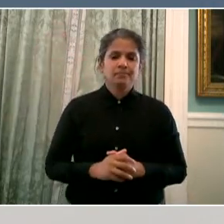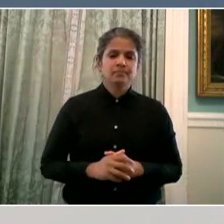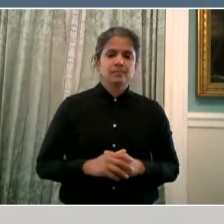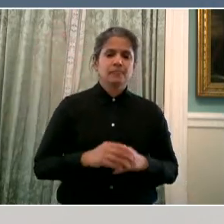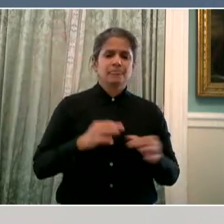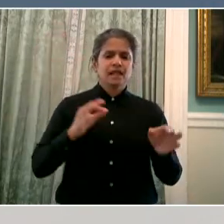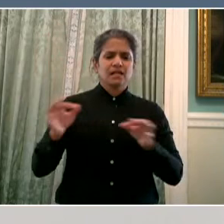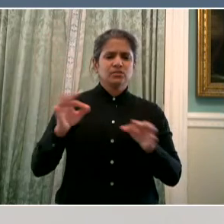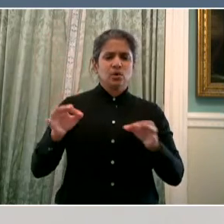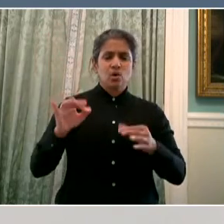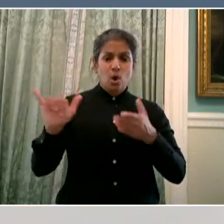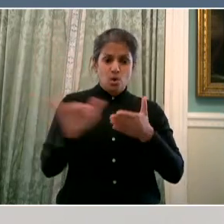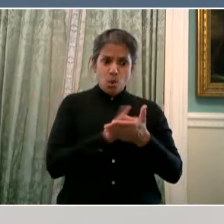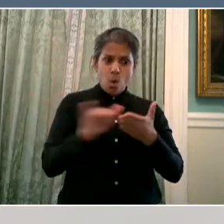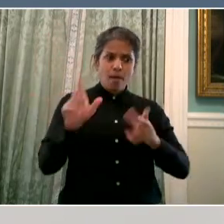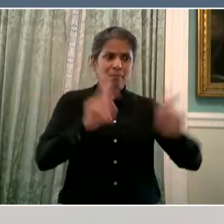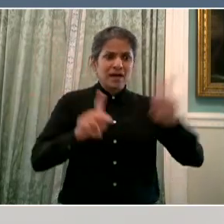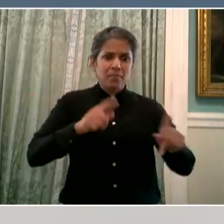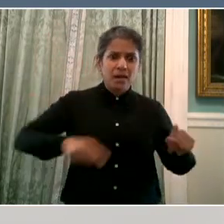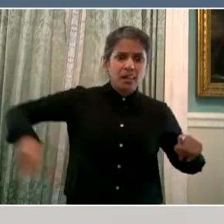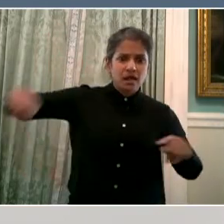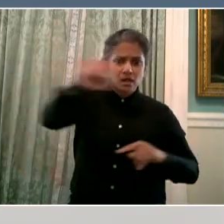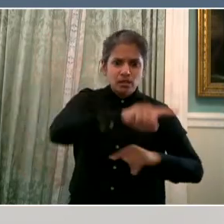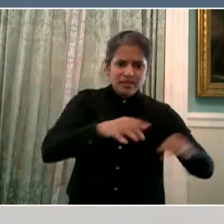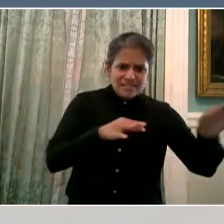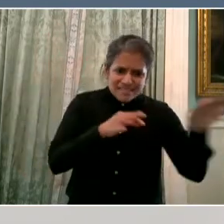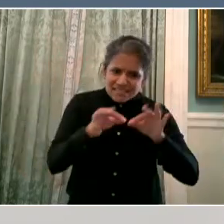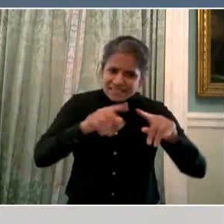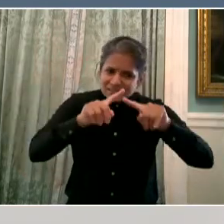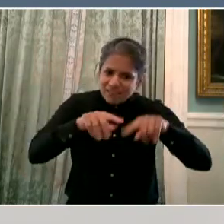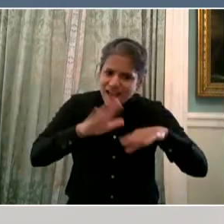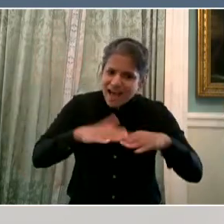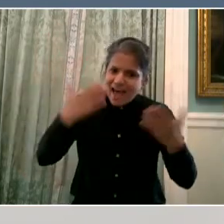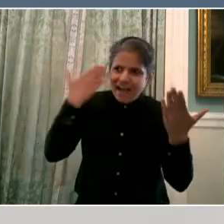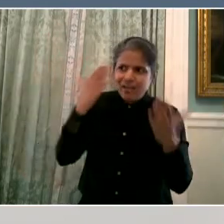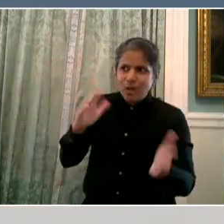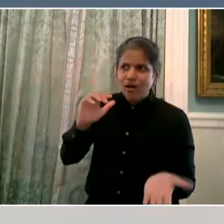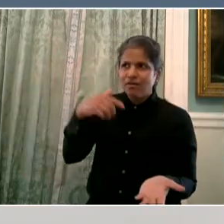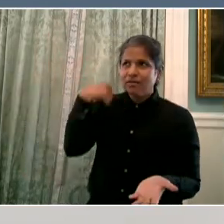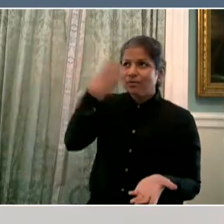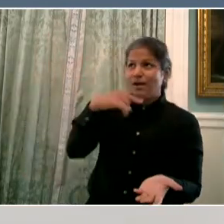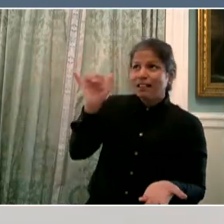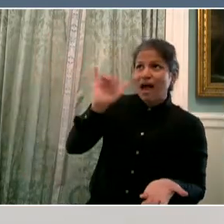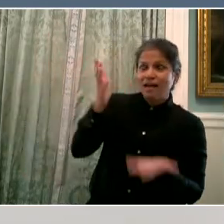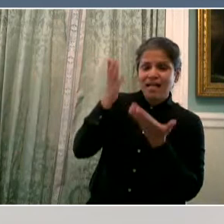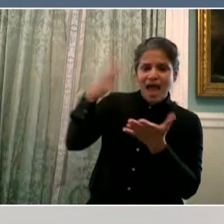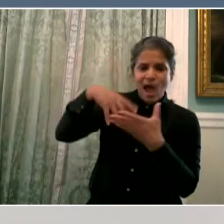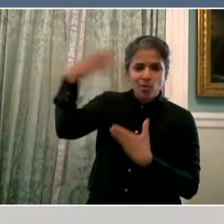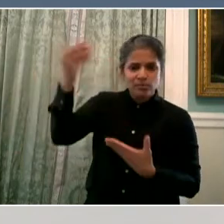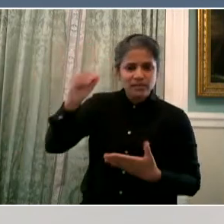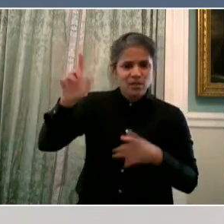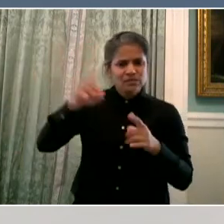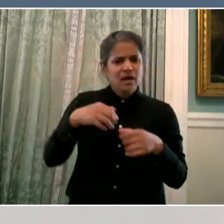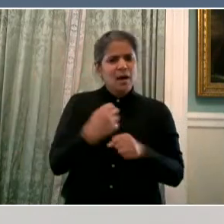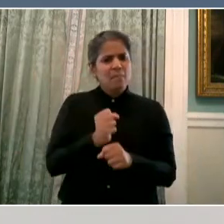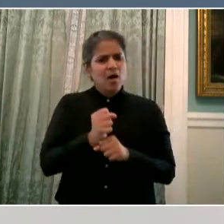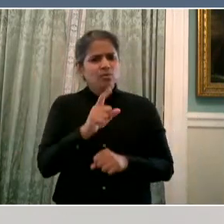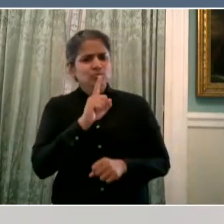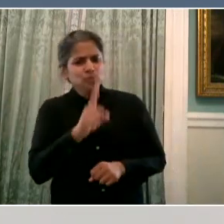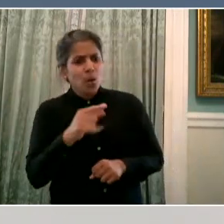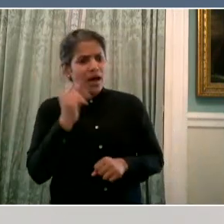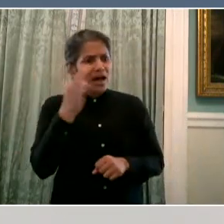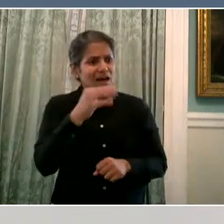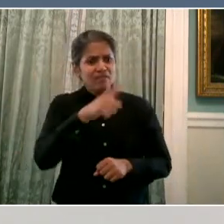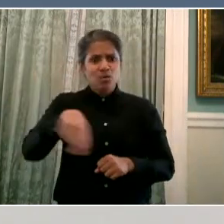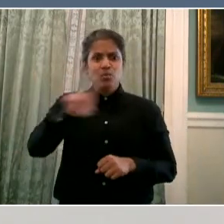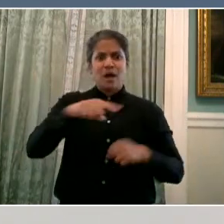stay indoors, as much as possible, we recommend limiting time outside and reducing activity levels if you